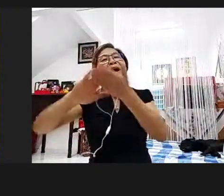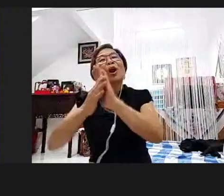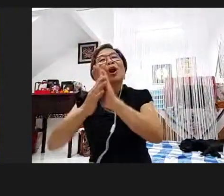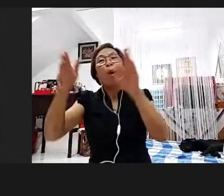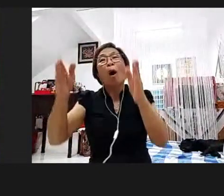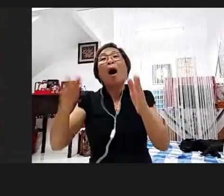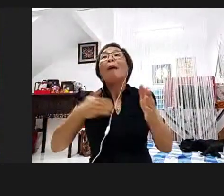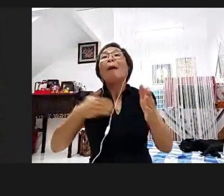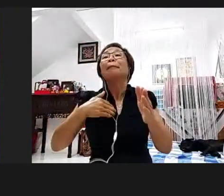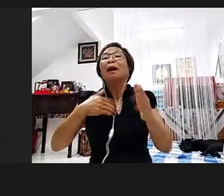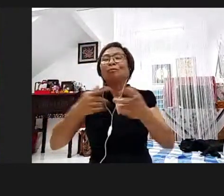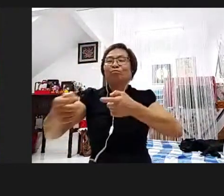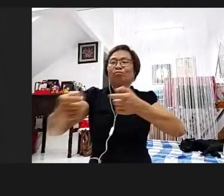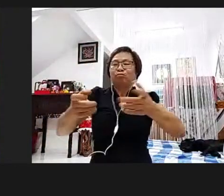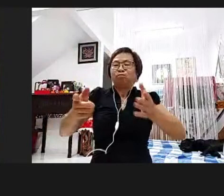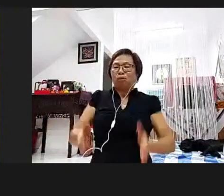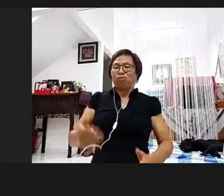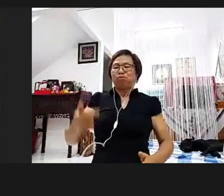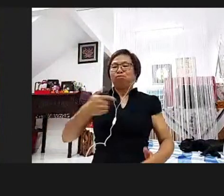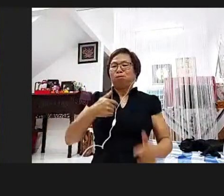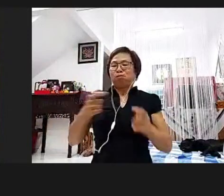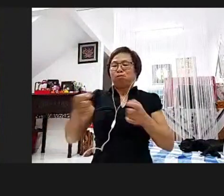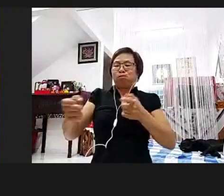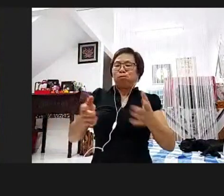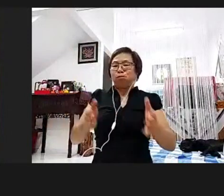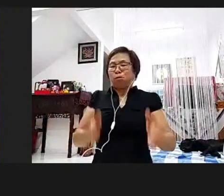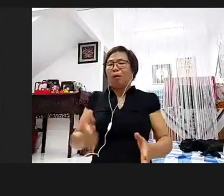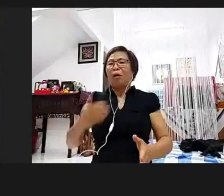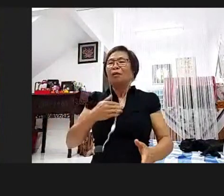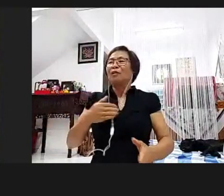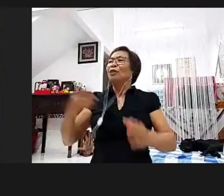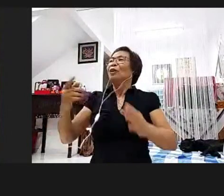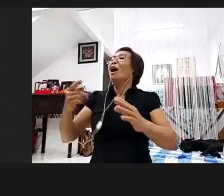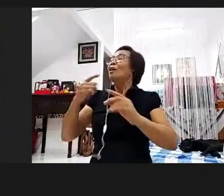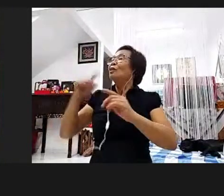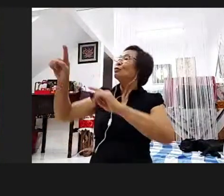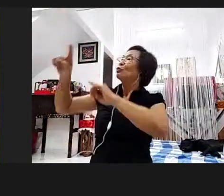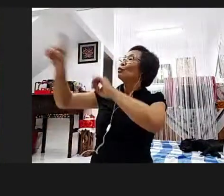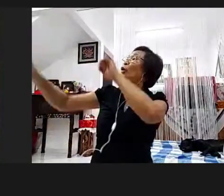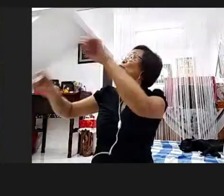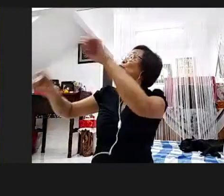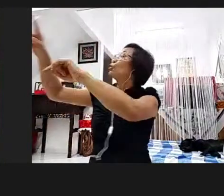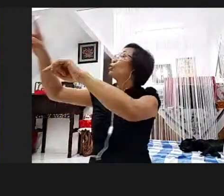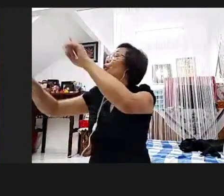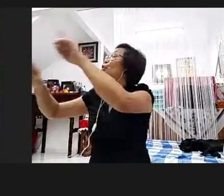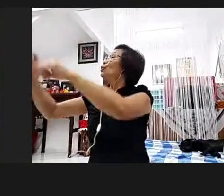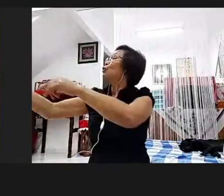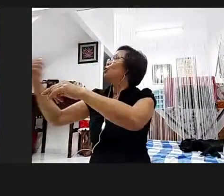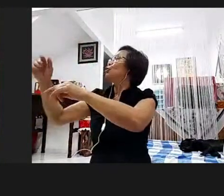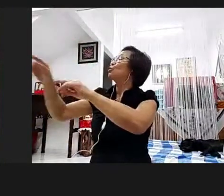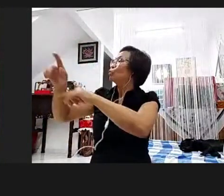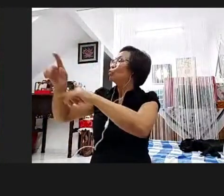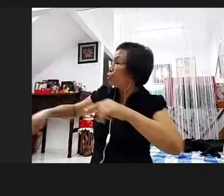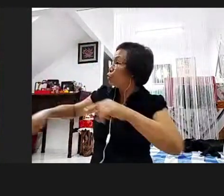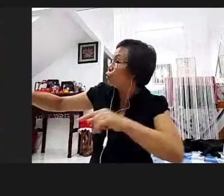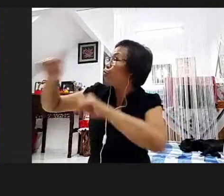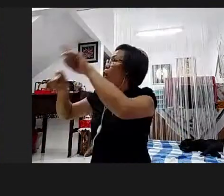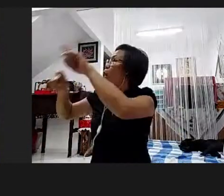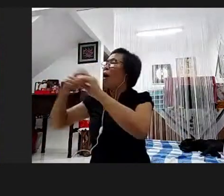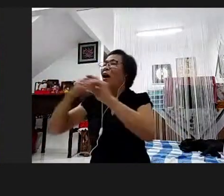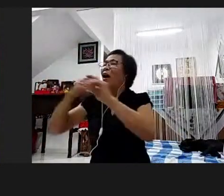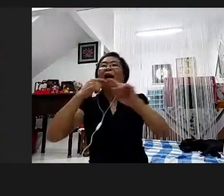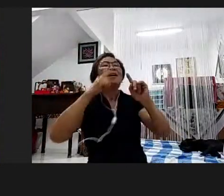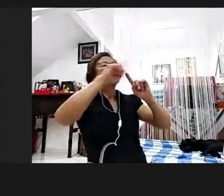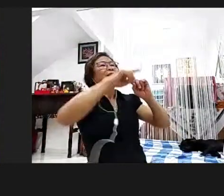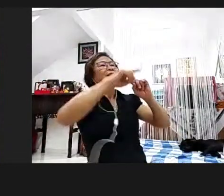can really get all your question, to our three medical expert, our